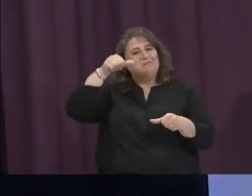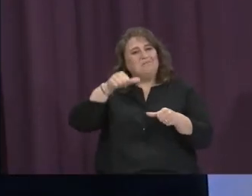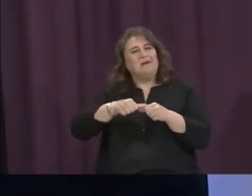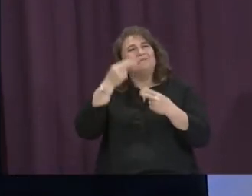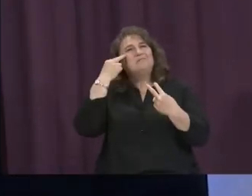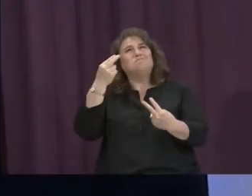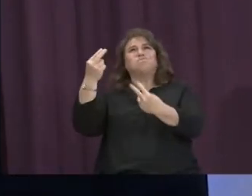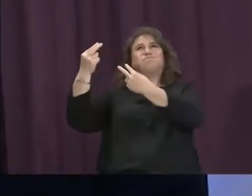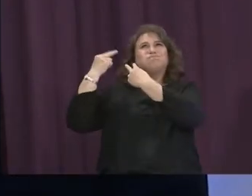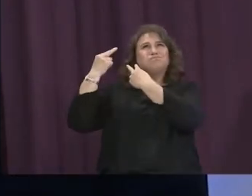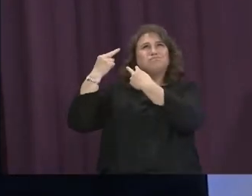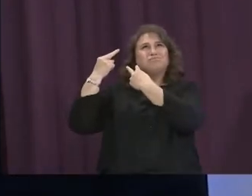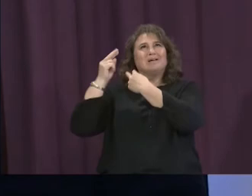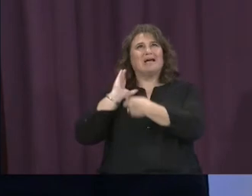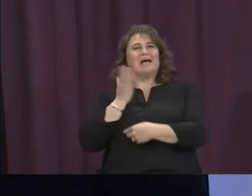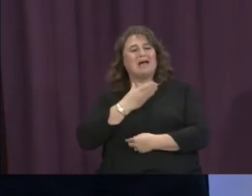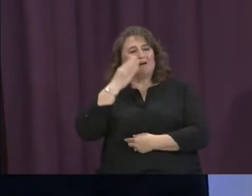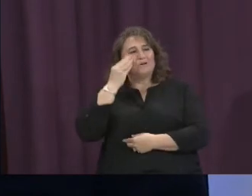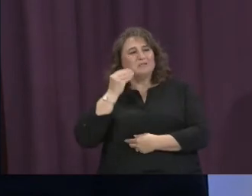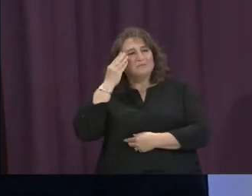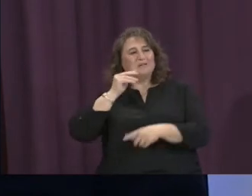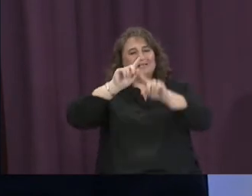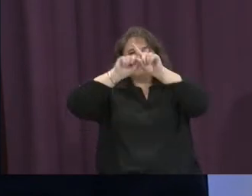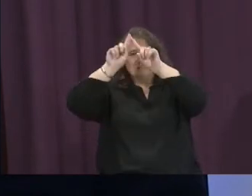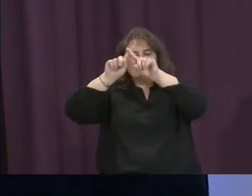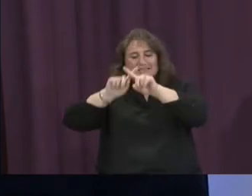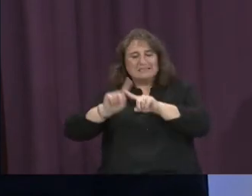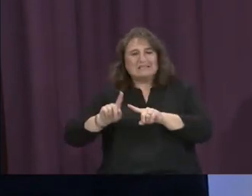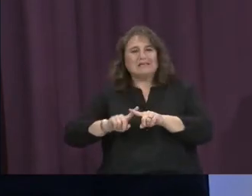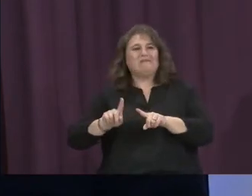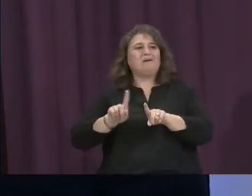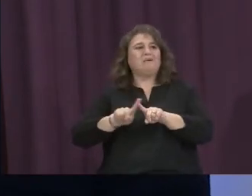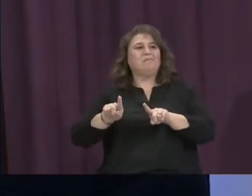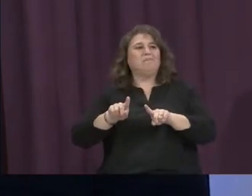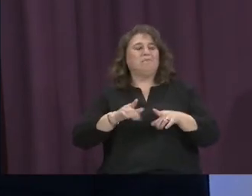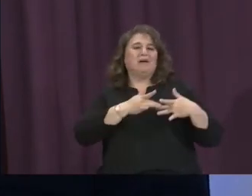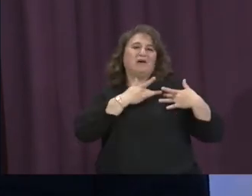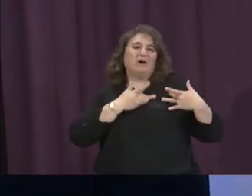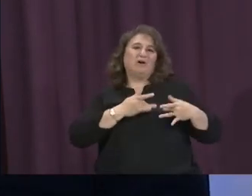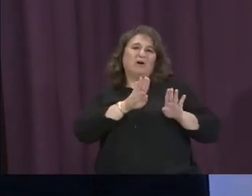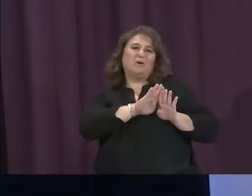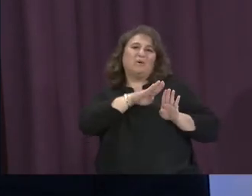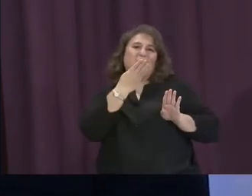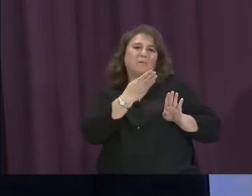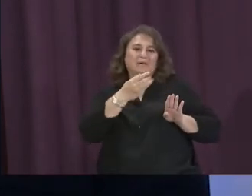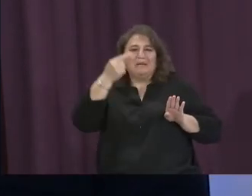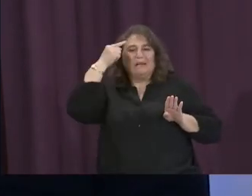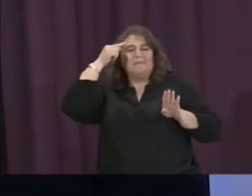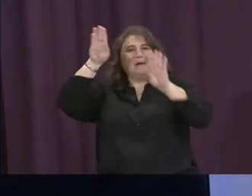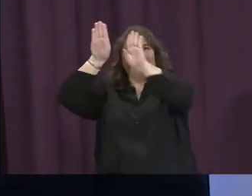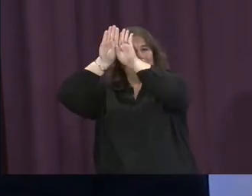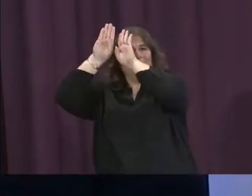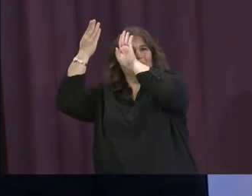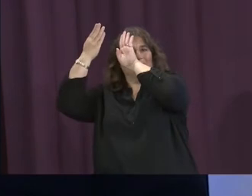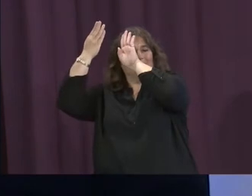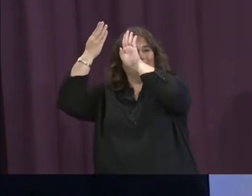different experiences. Mm-hmm. And just having an open heart and an open mind to them, that's what makes the